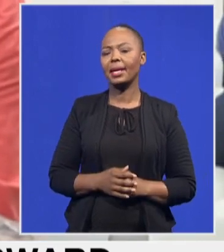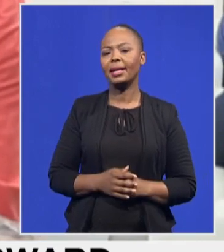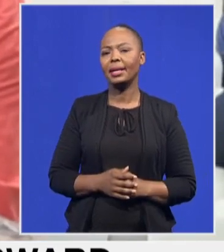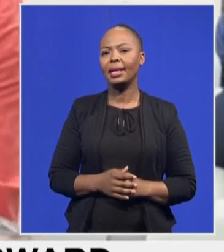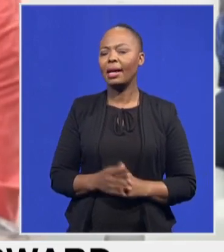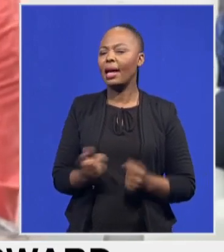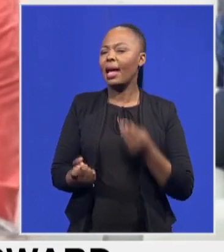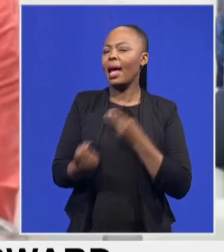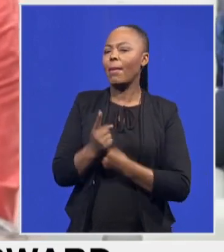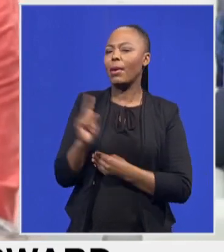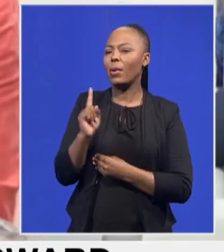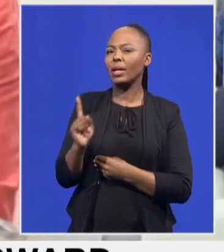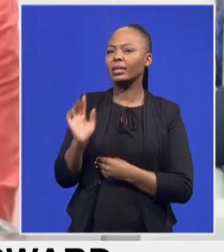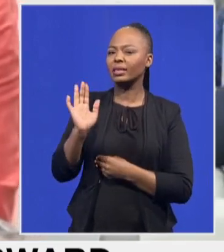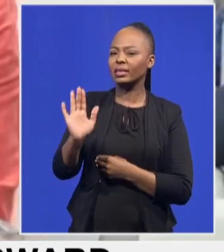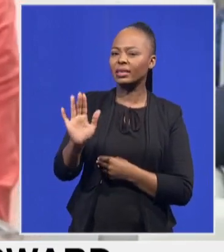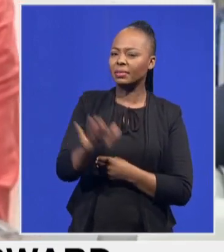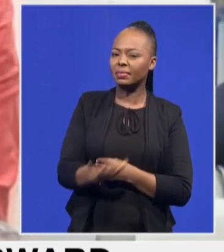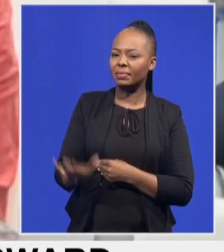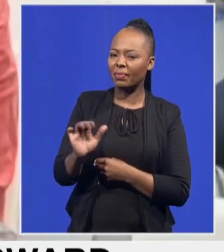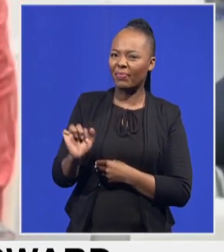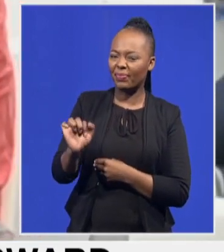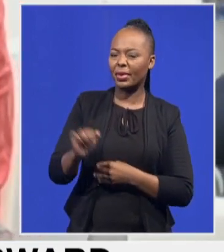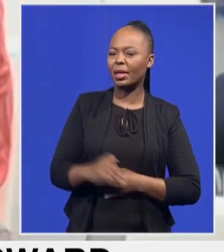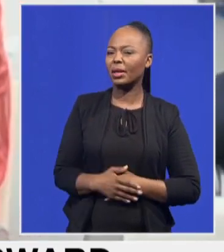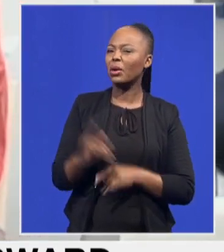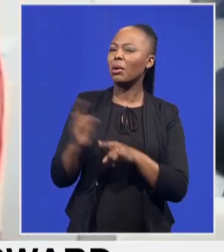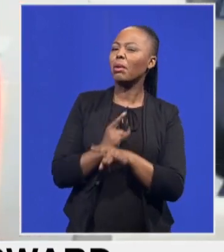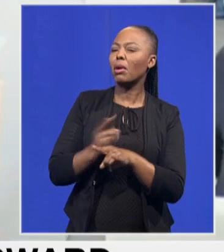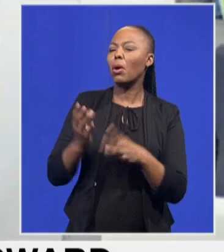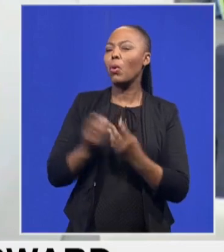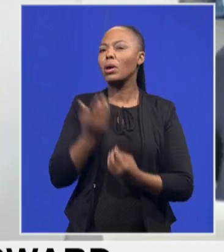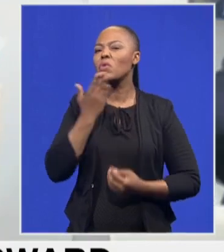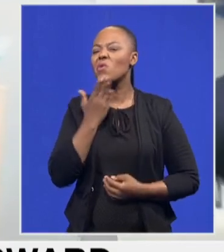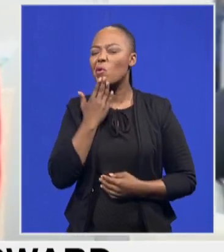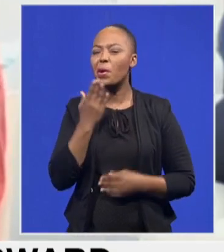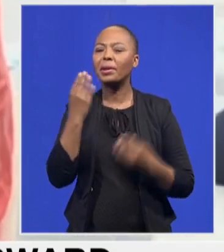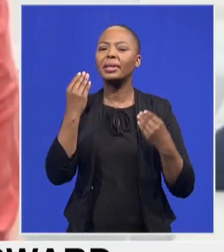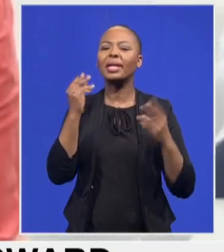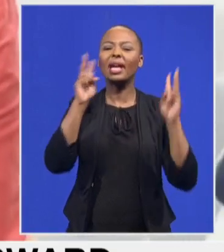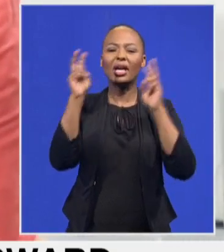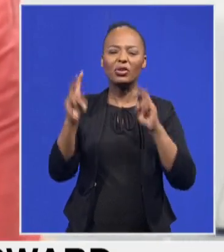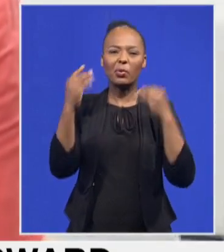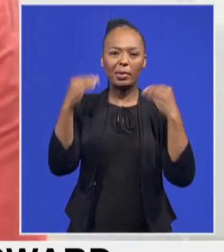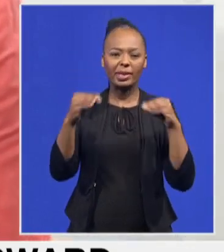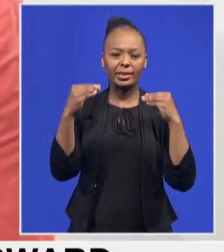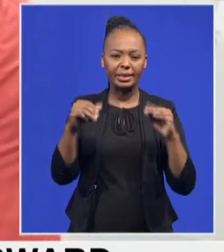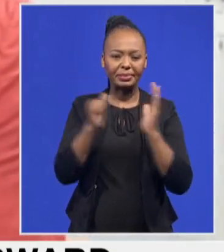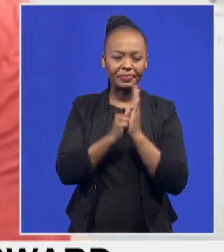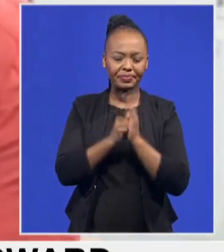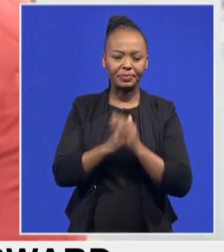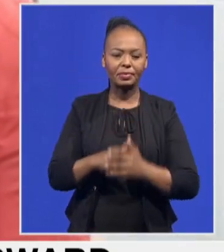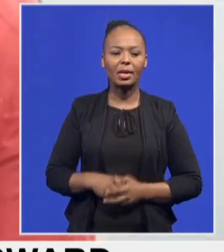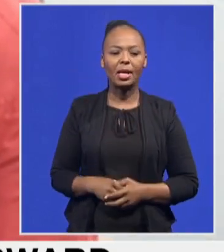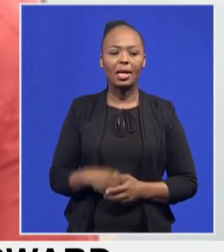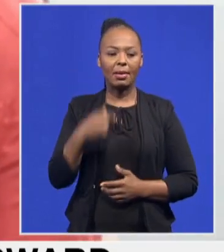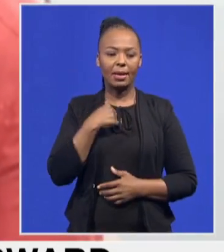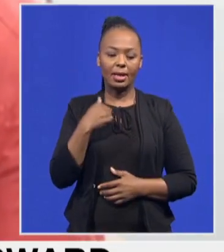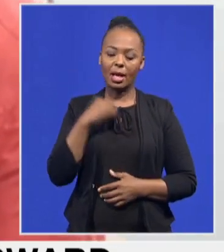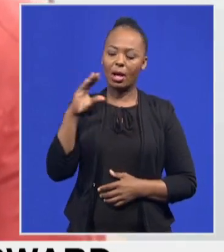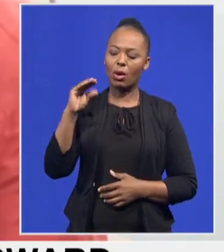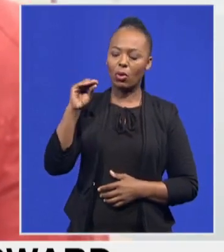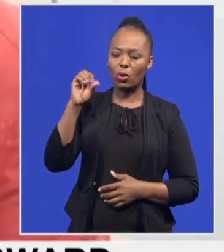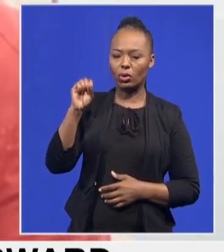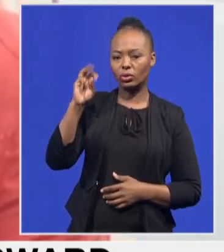your end. Who have you been speaking to in the business market? I'm based at Hartbeespoort Dam in Cosmos. I'm